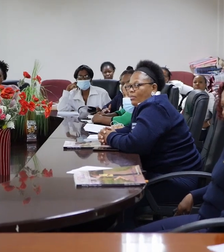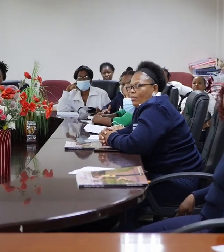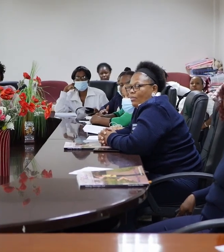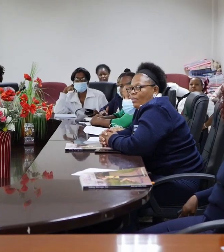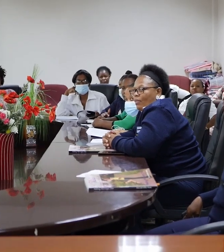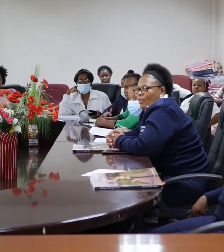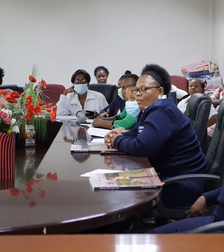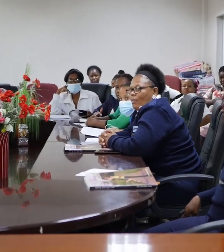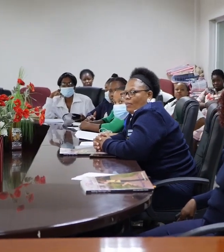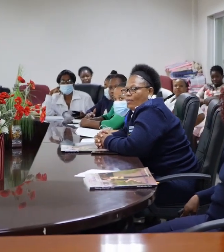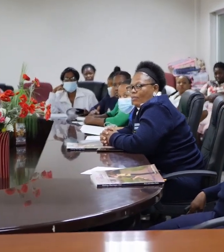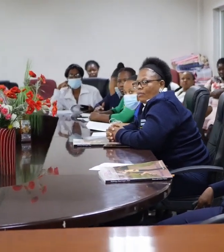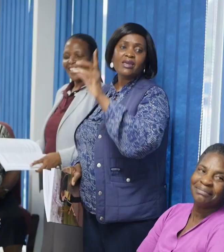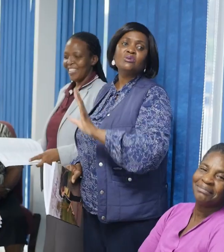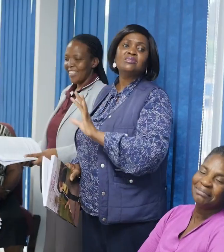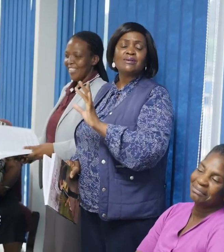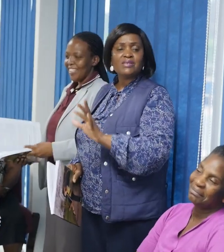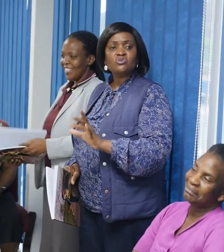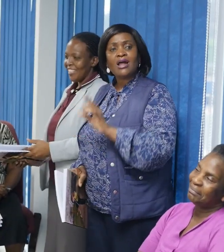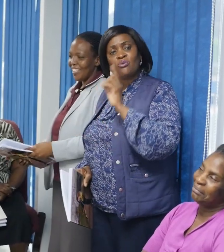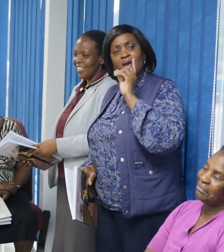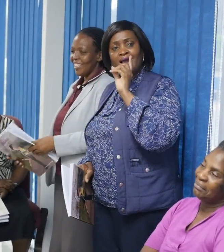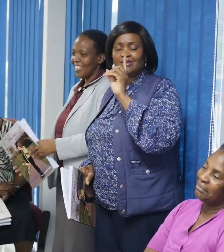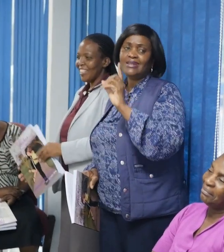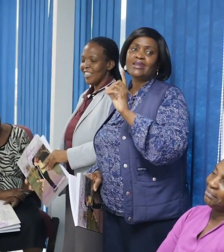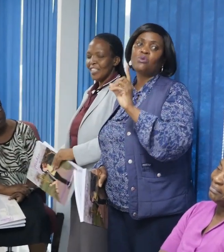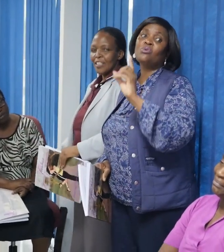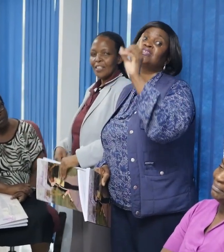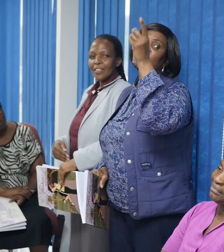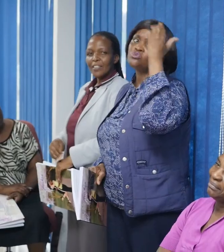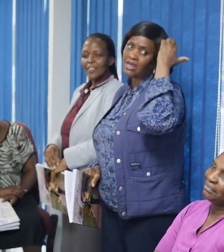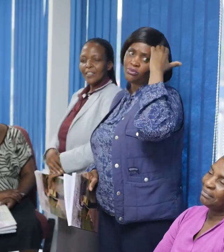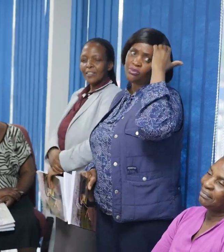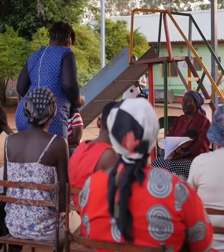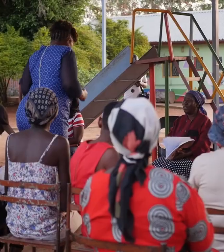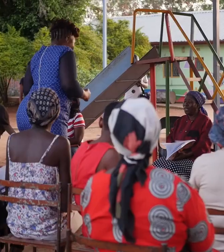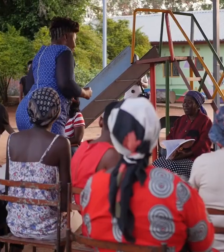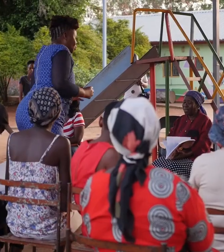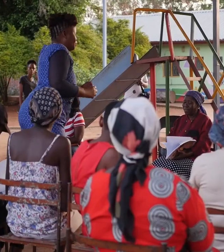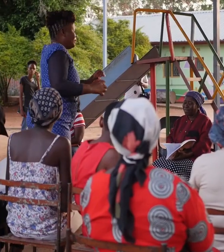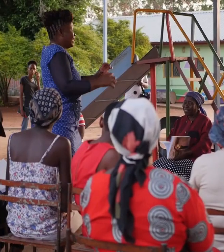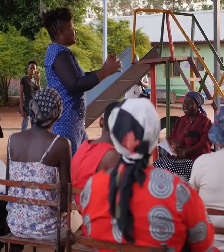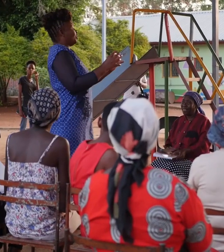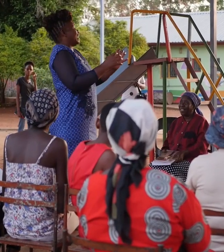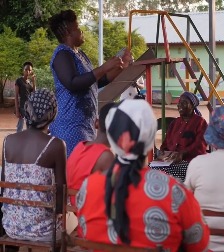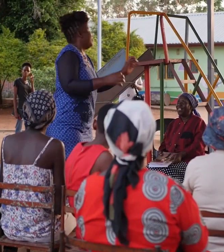their families to teach their own small groups what they had learned that morning. This is how over 3